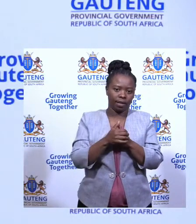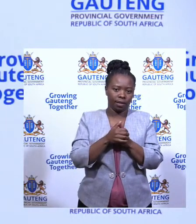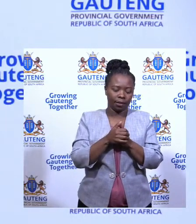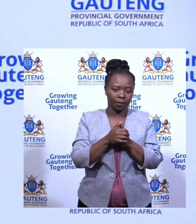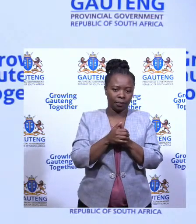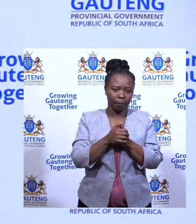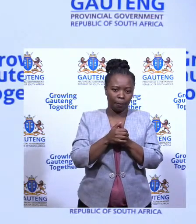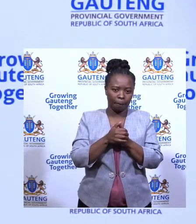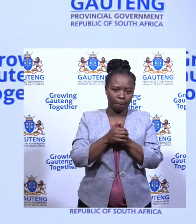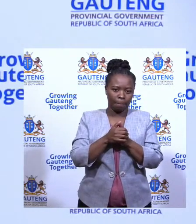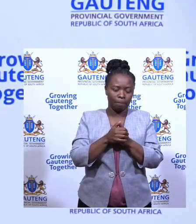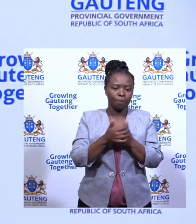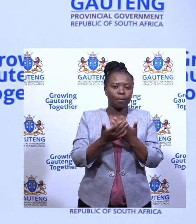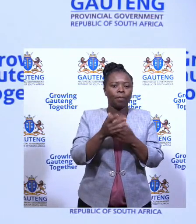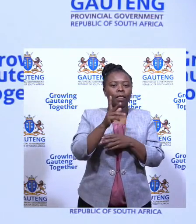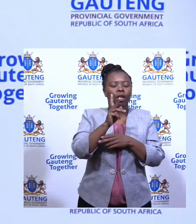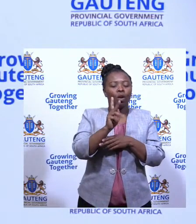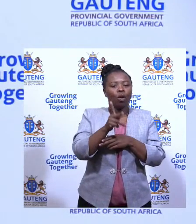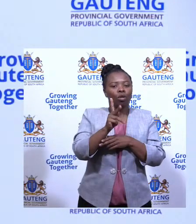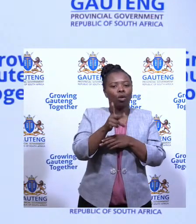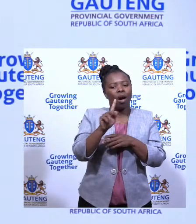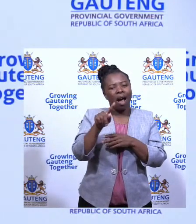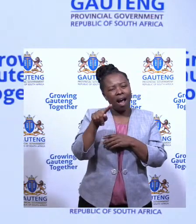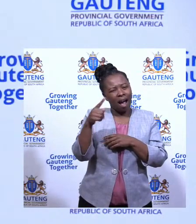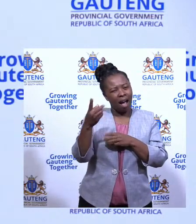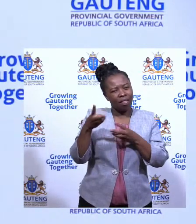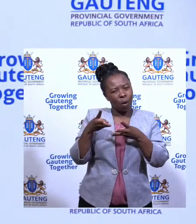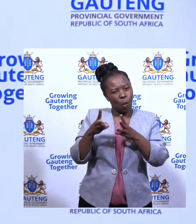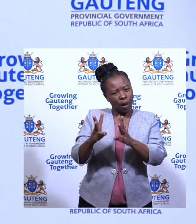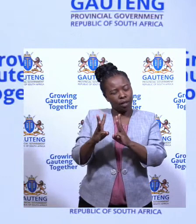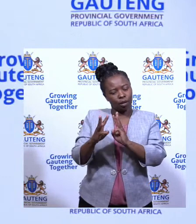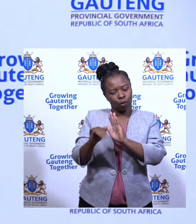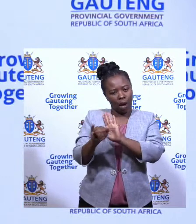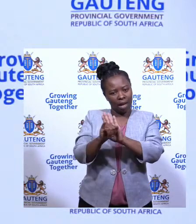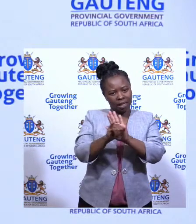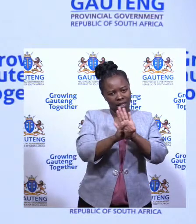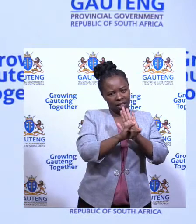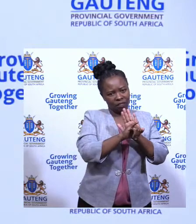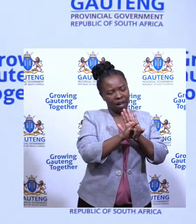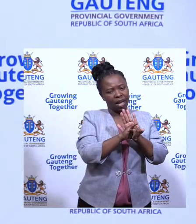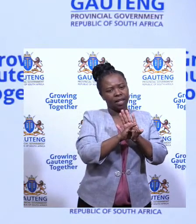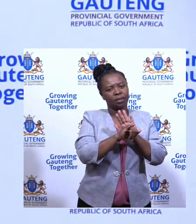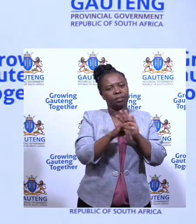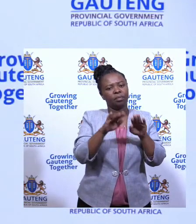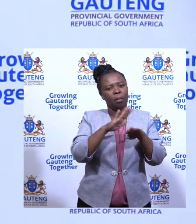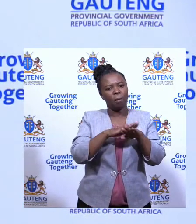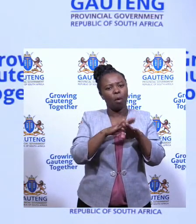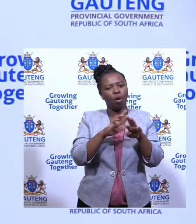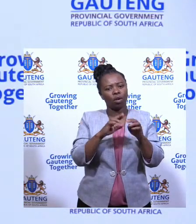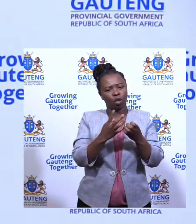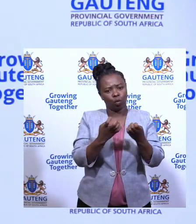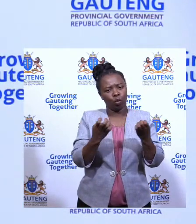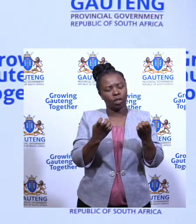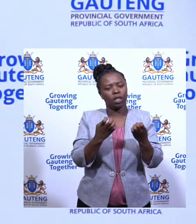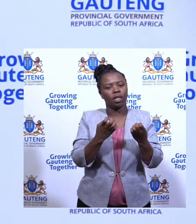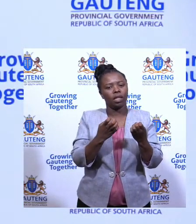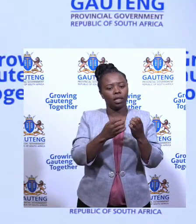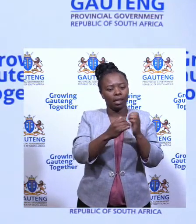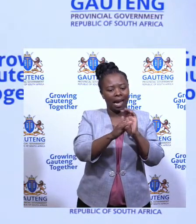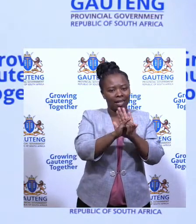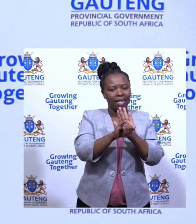And we also looking at alternative scenarios of identifying capacity for additional bed spaces in